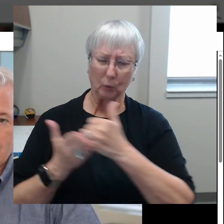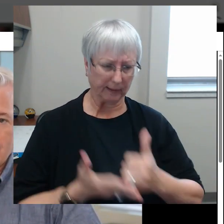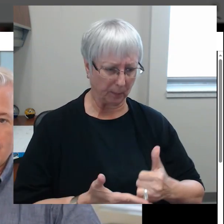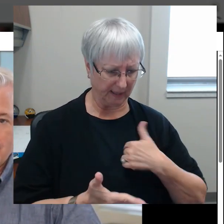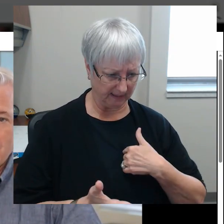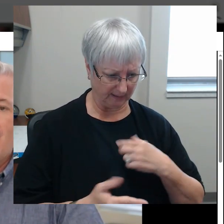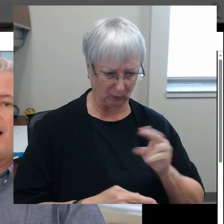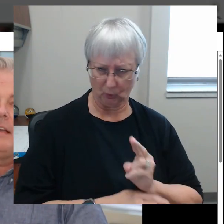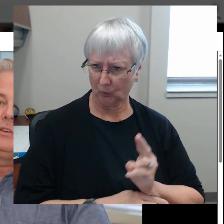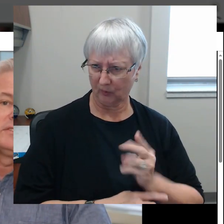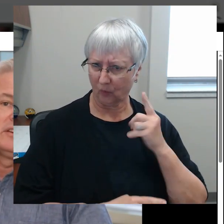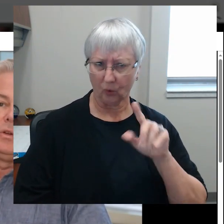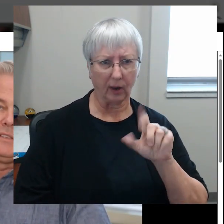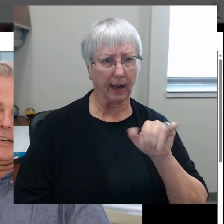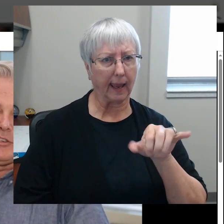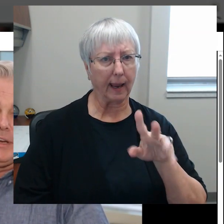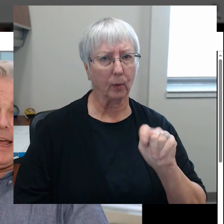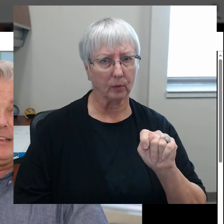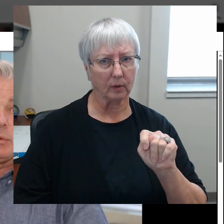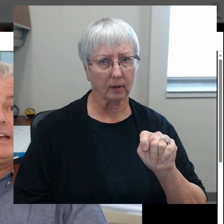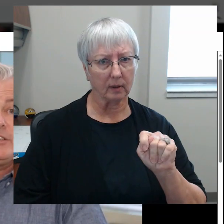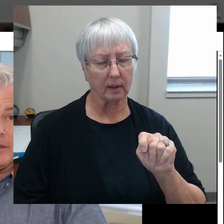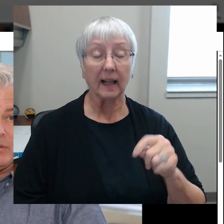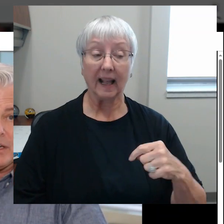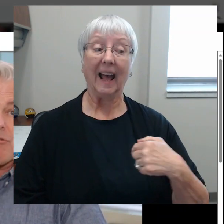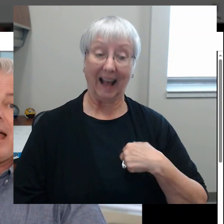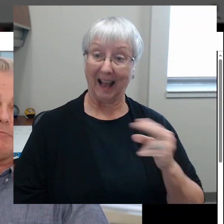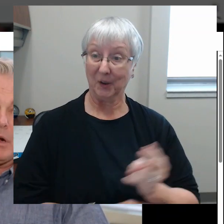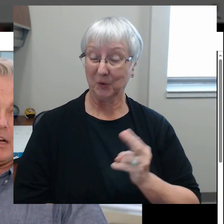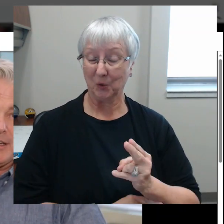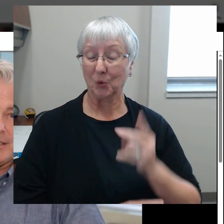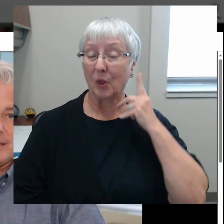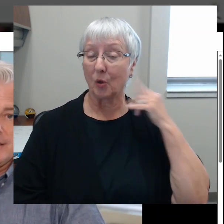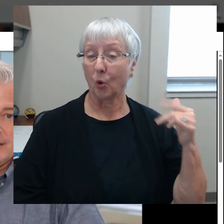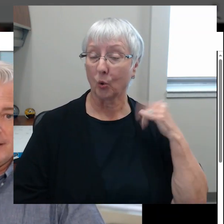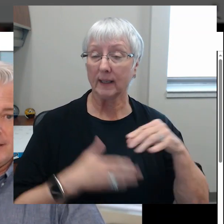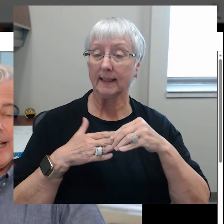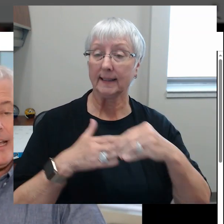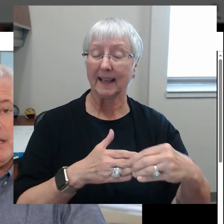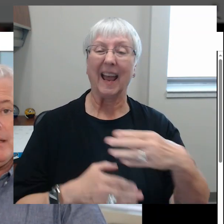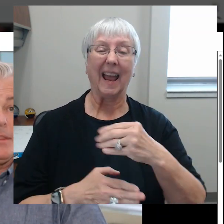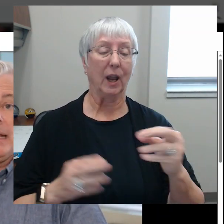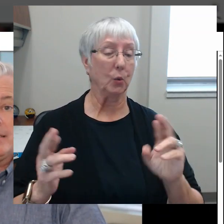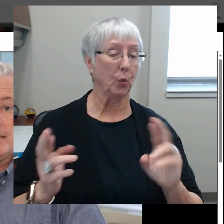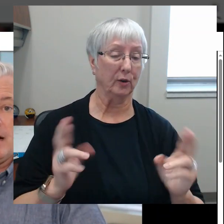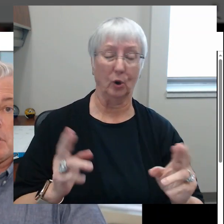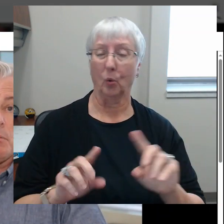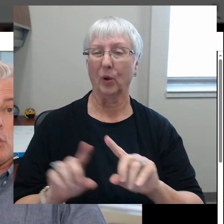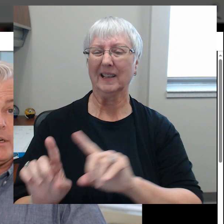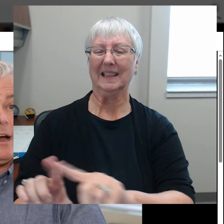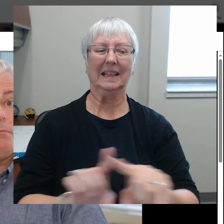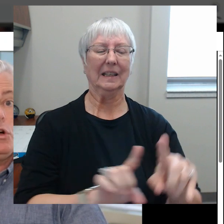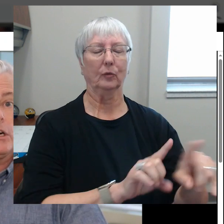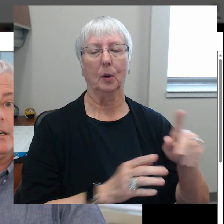thing? I've used the golden section and its ratio on a variety of projects. It can be the basis of